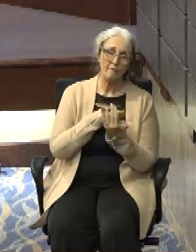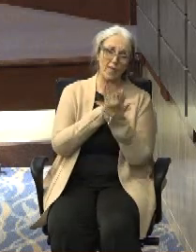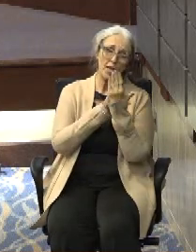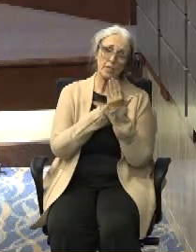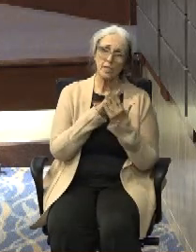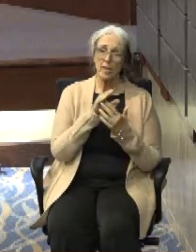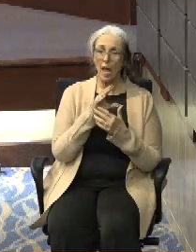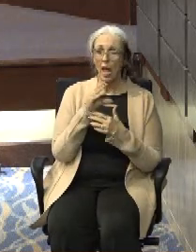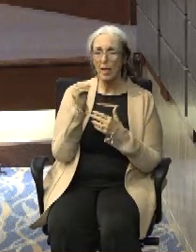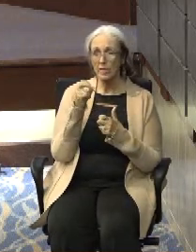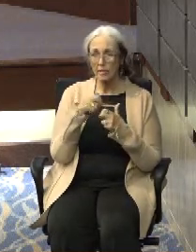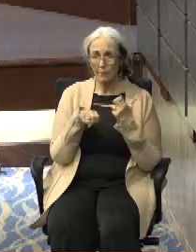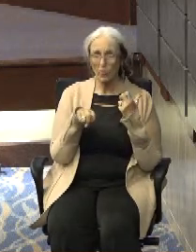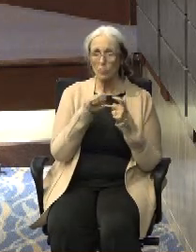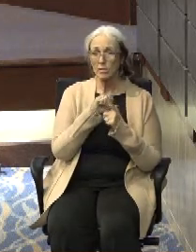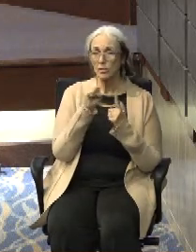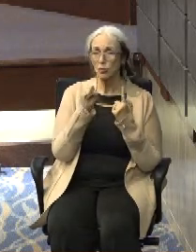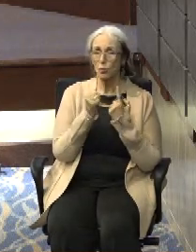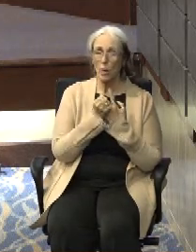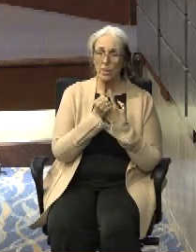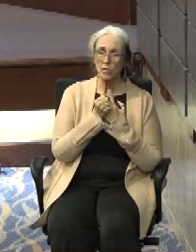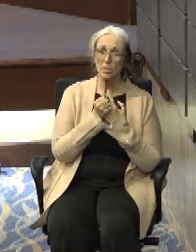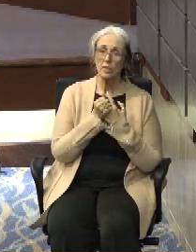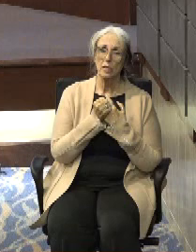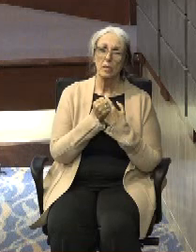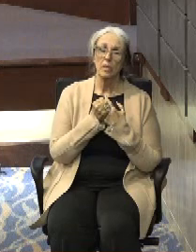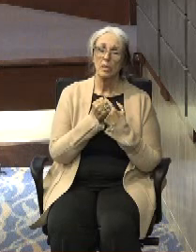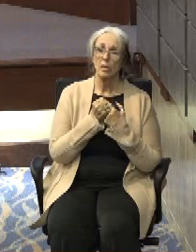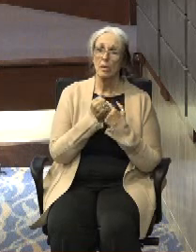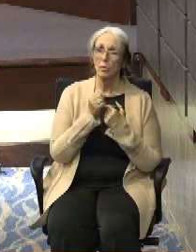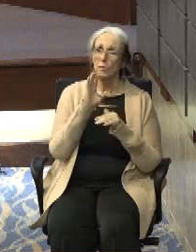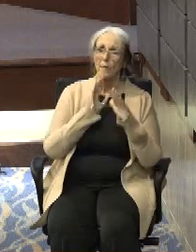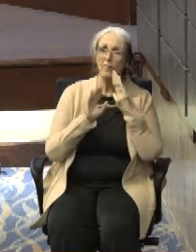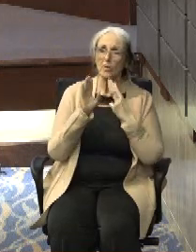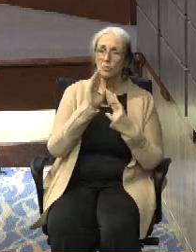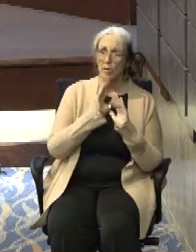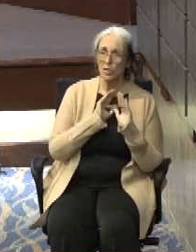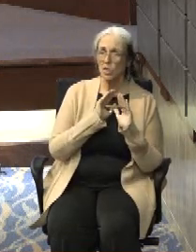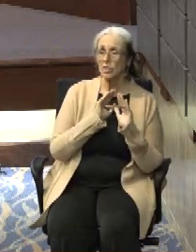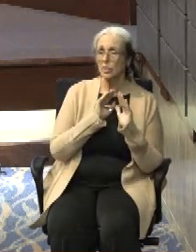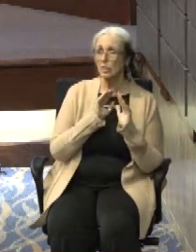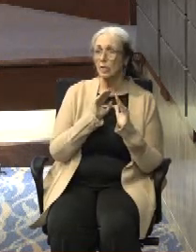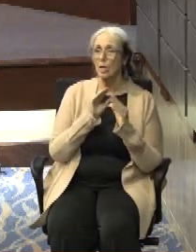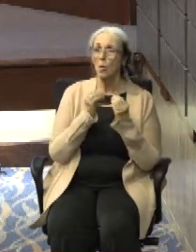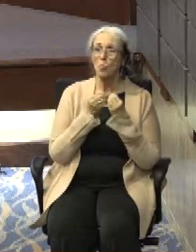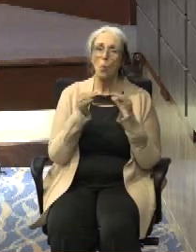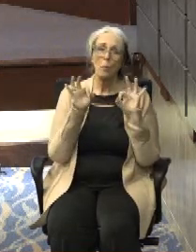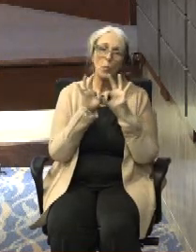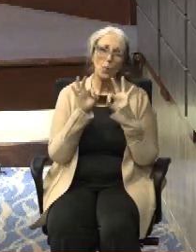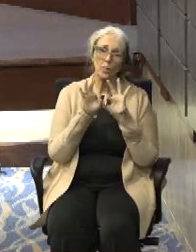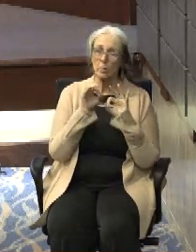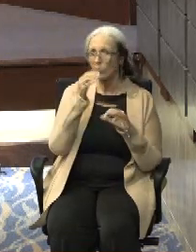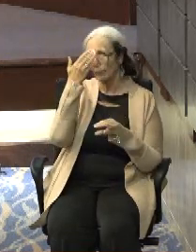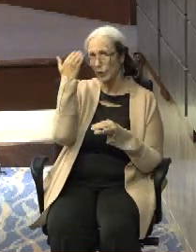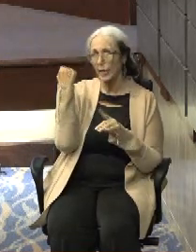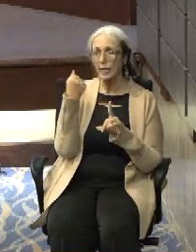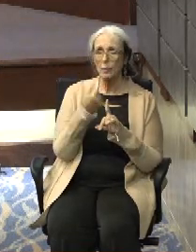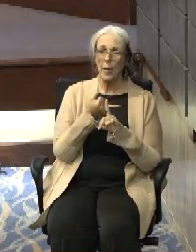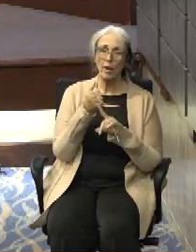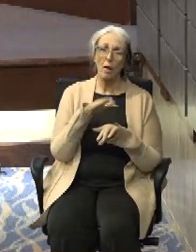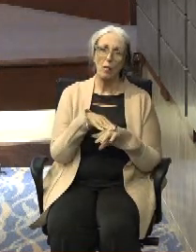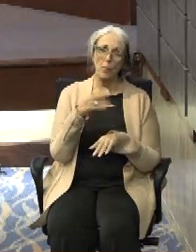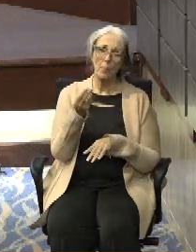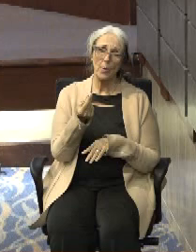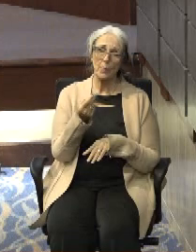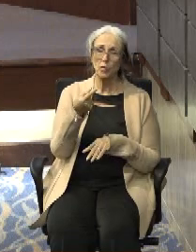this difficult situation, further deepening my sense of frustration and helplessness. More importantly, let's not forget the impact this has on my puppy,